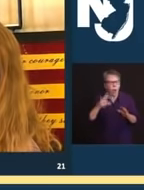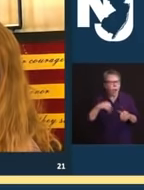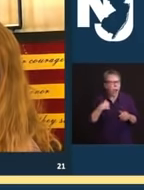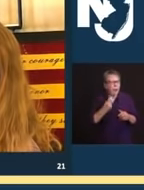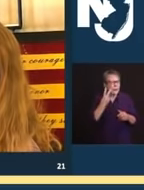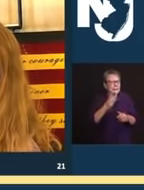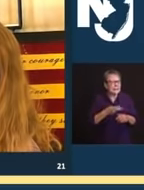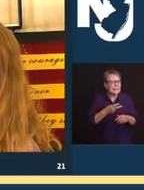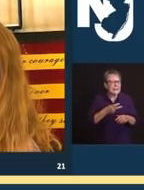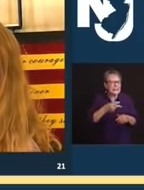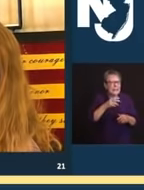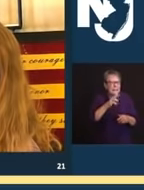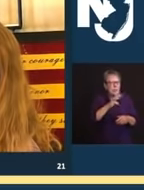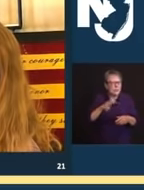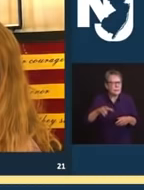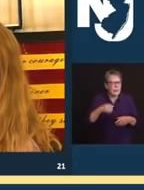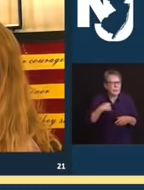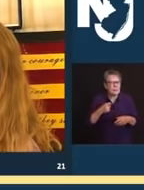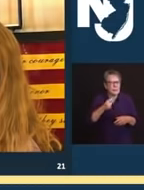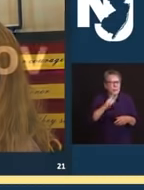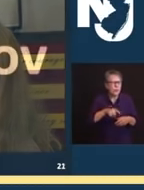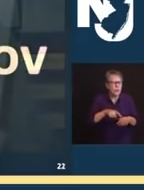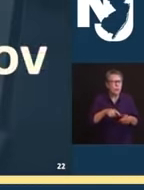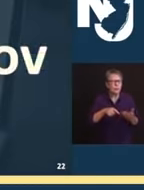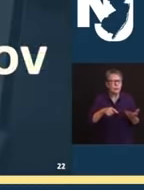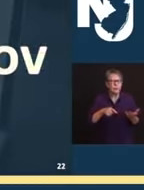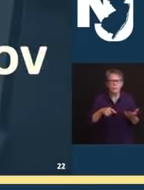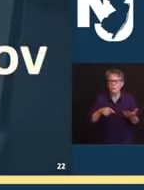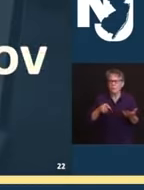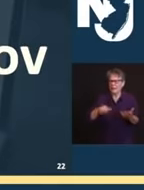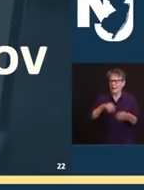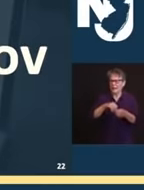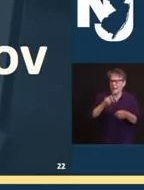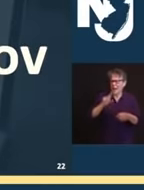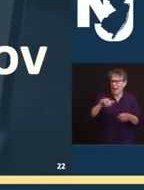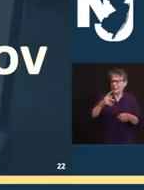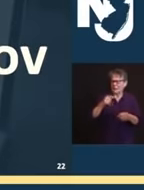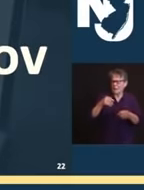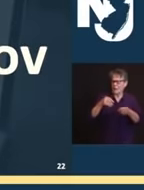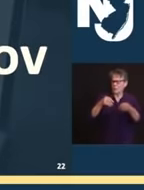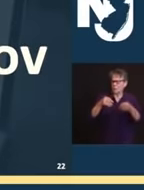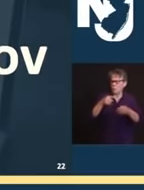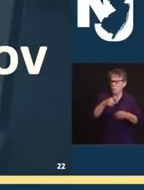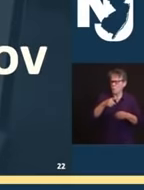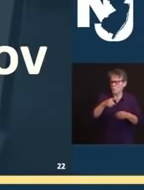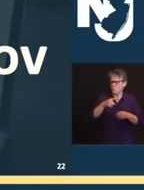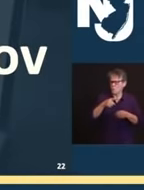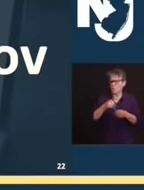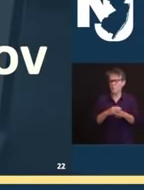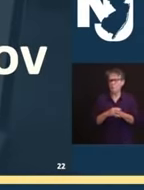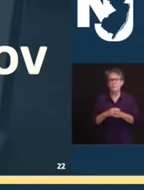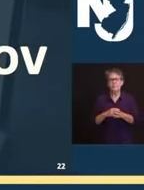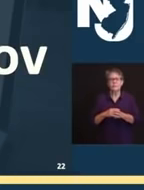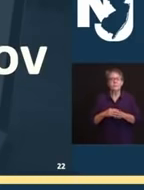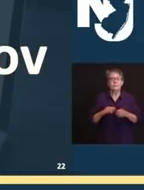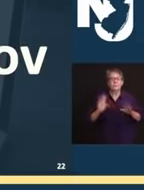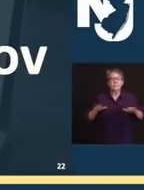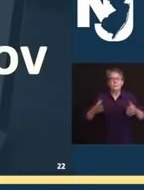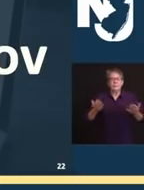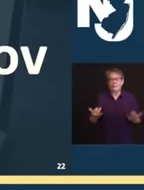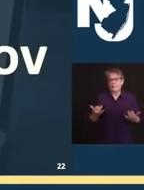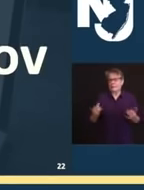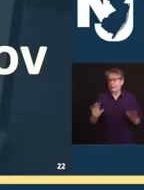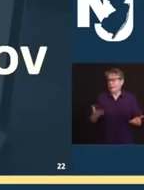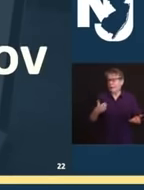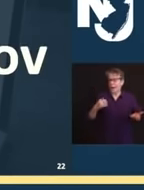by Hightstown. So that's where we're going to leave things today. Again, the numbers are proving that the second wave is here. This is our reality. We